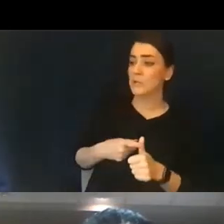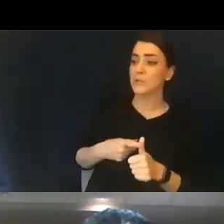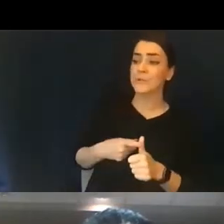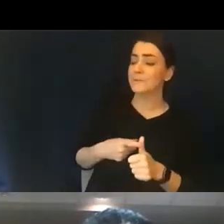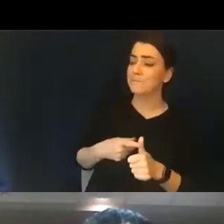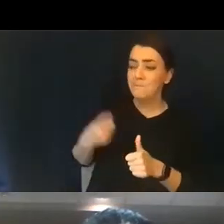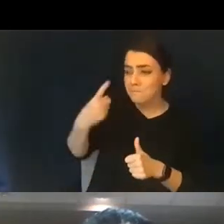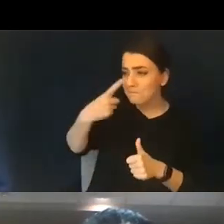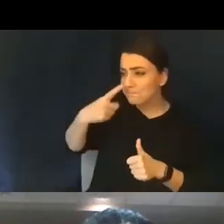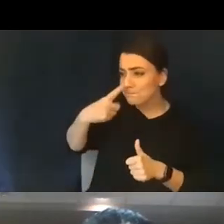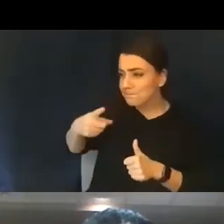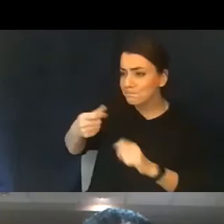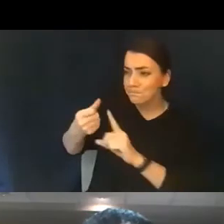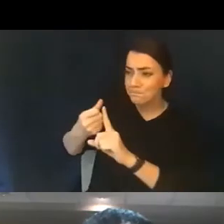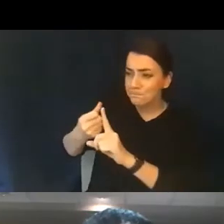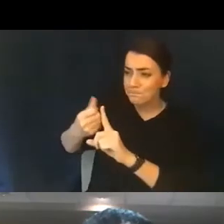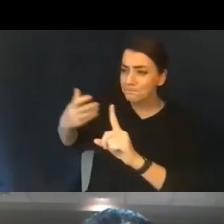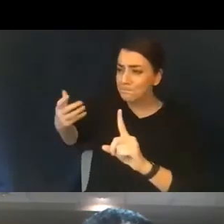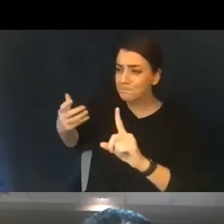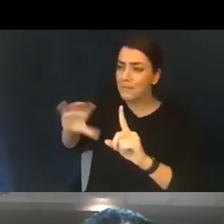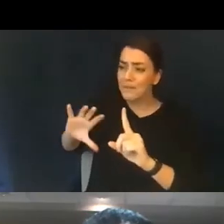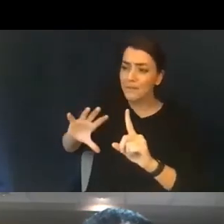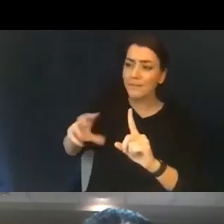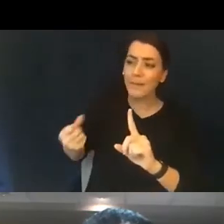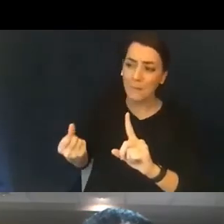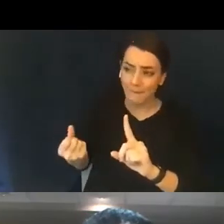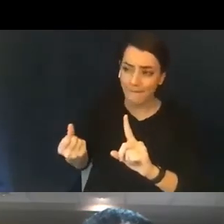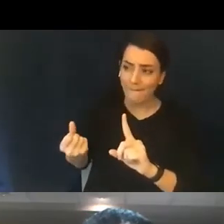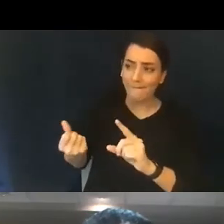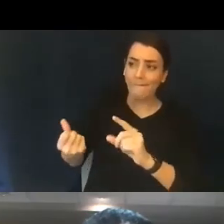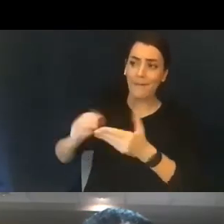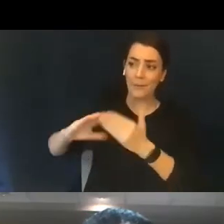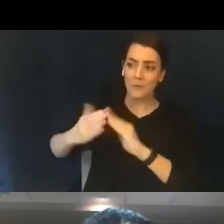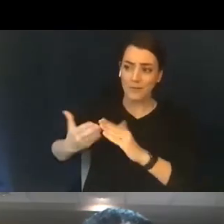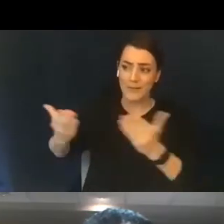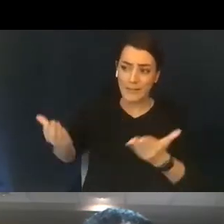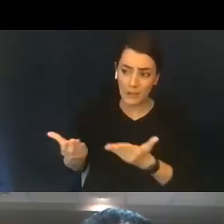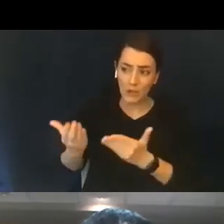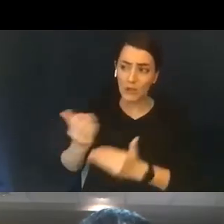about the Cambodian, the Khmer community in the Twin Cities?